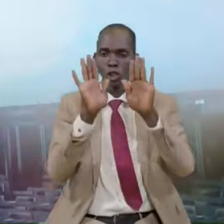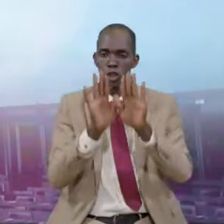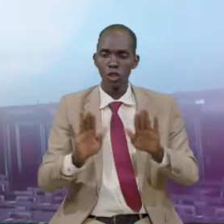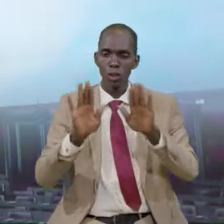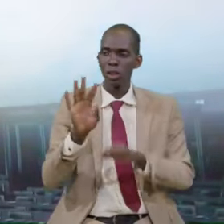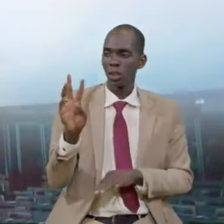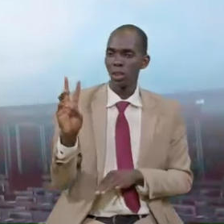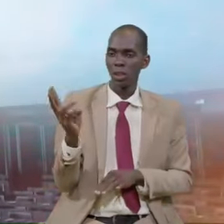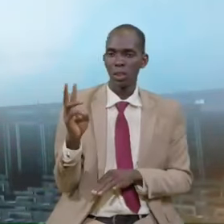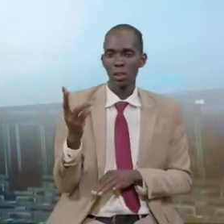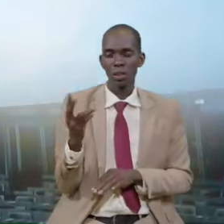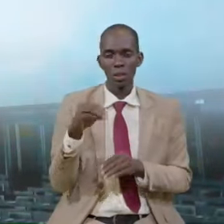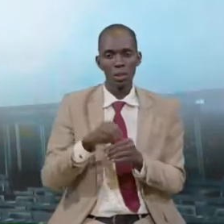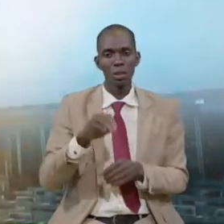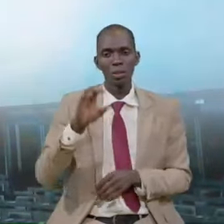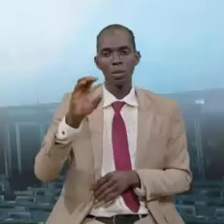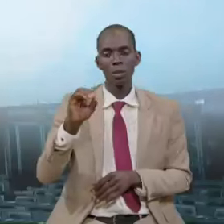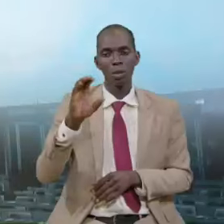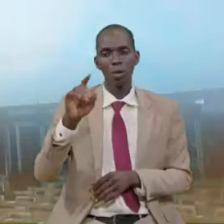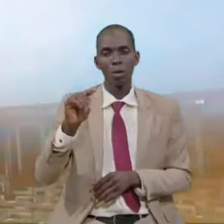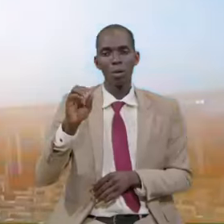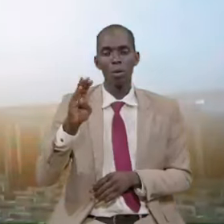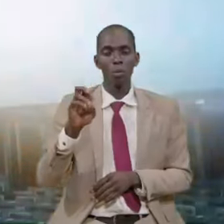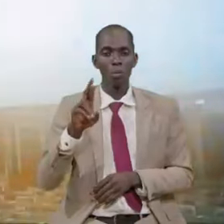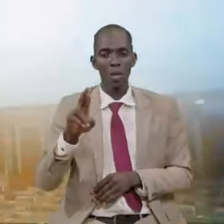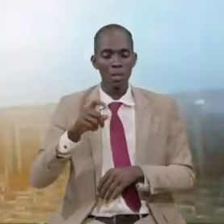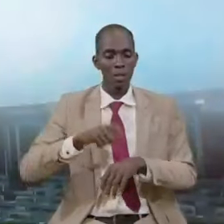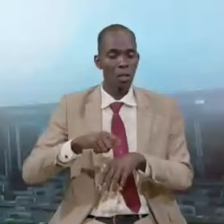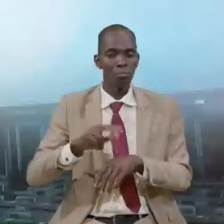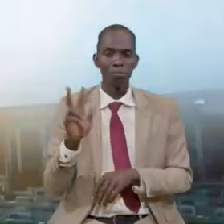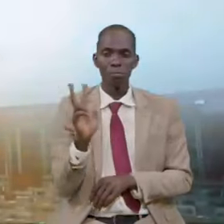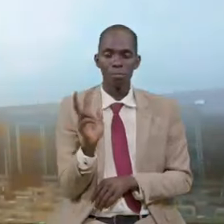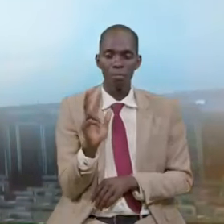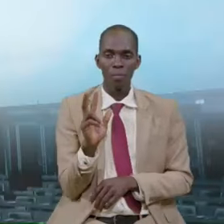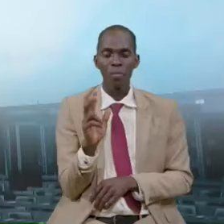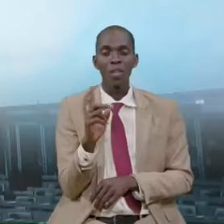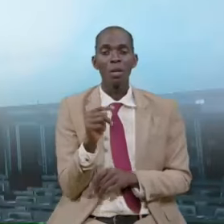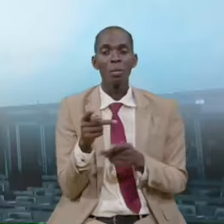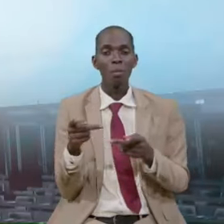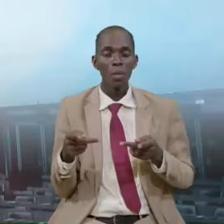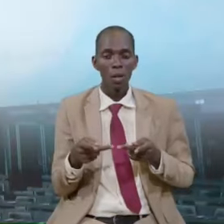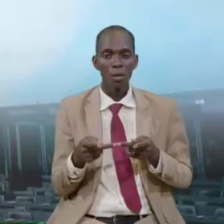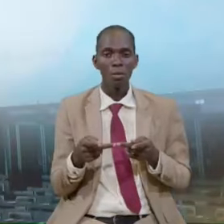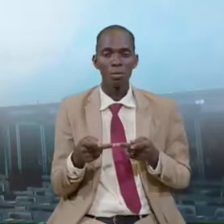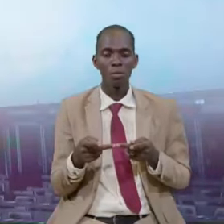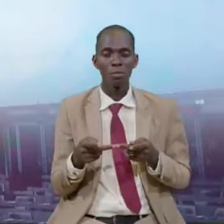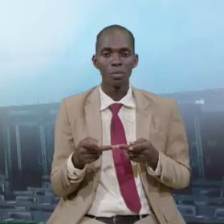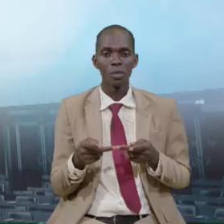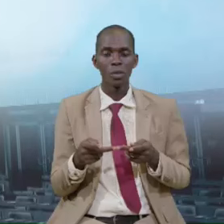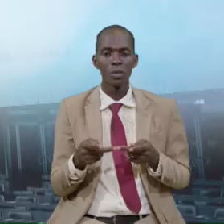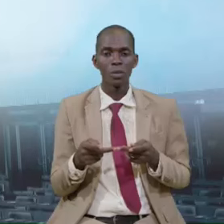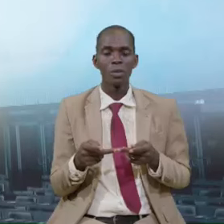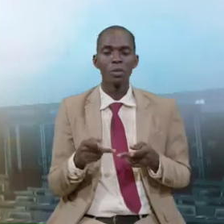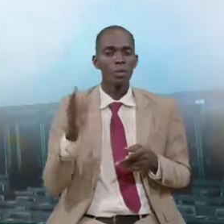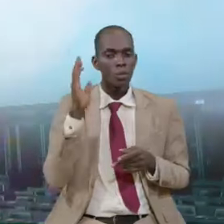at 3 p.m. The venue will be number 63 Ubiye